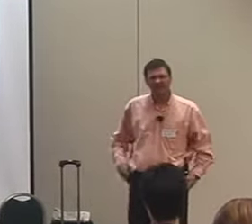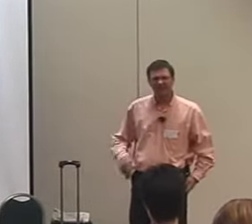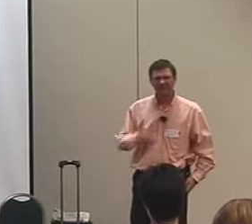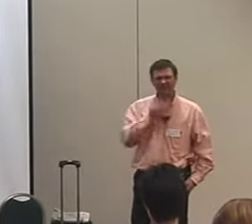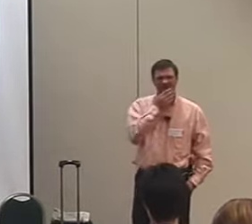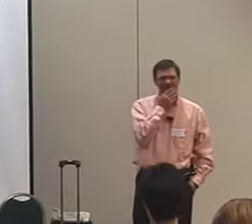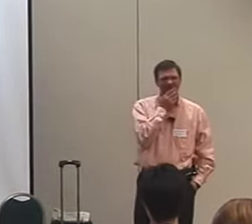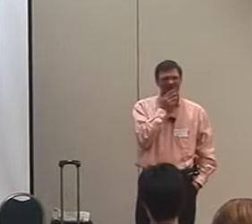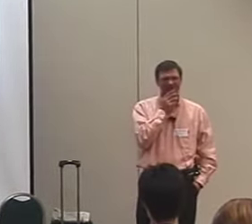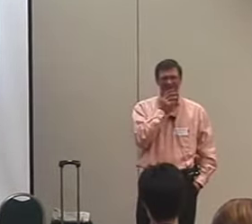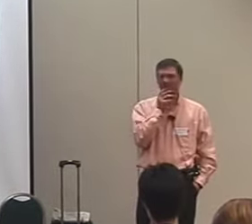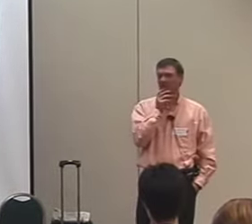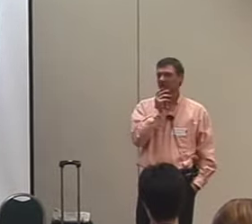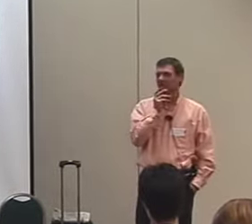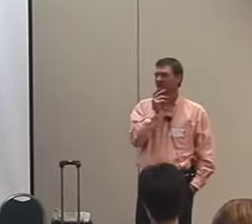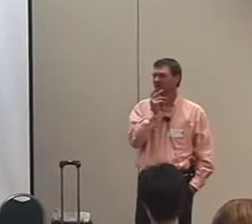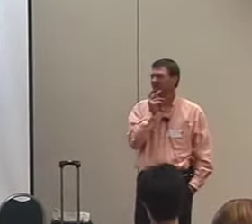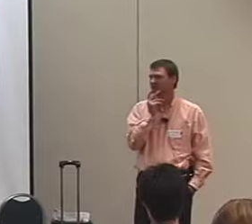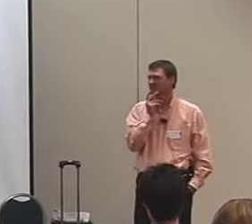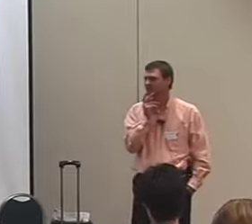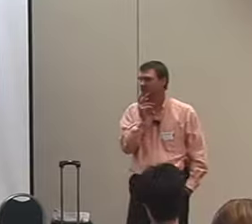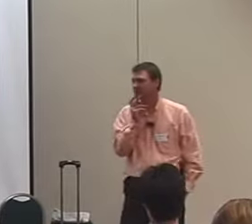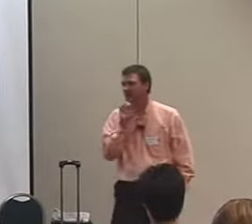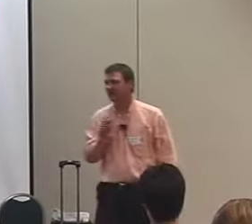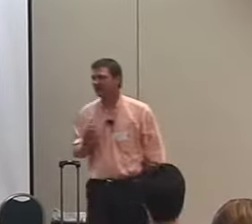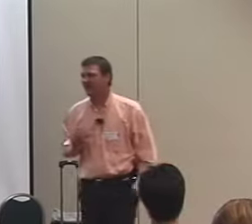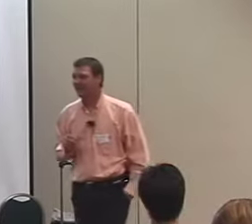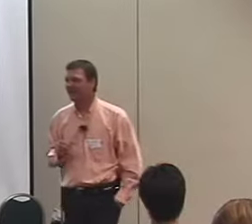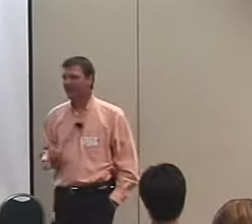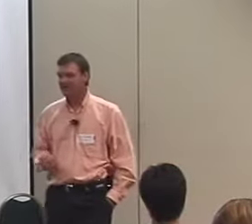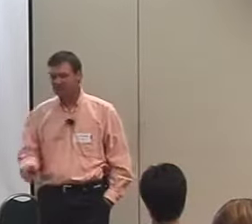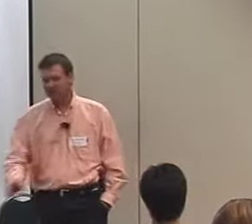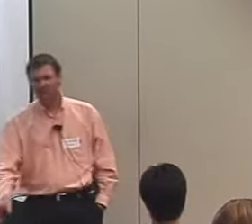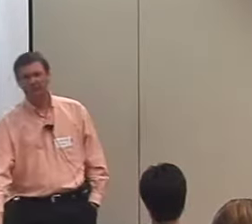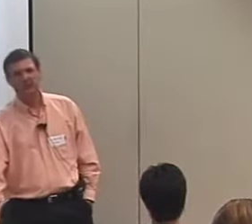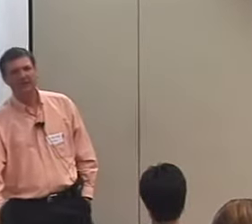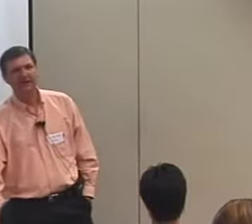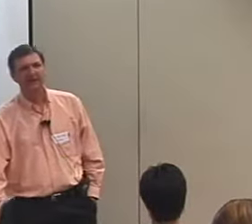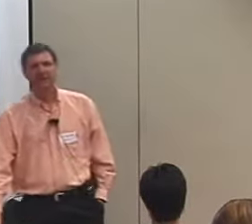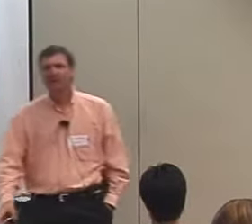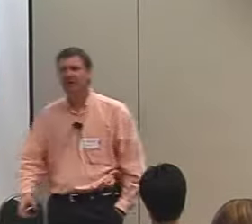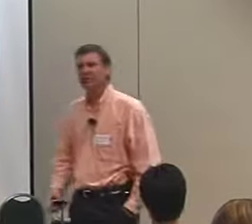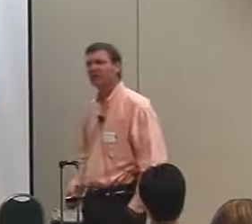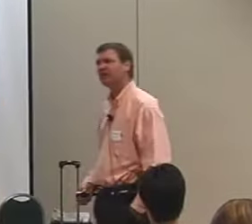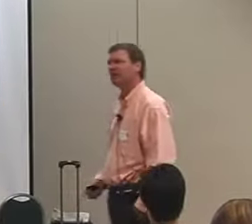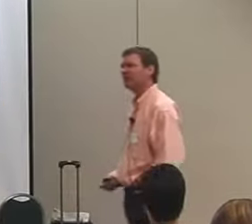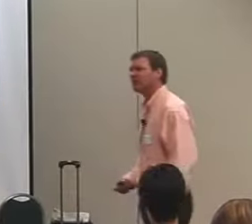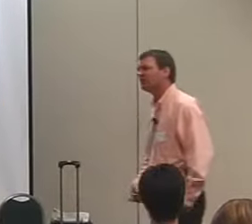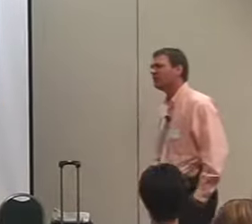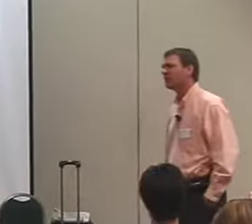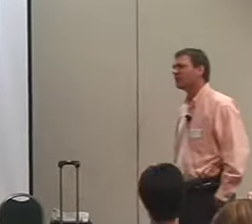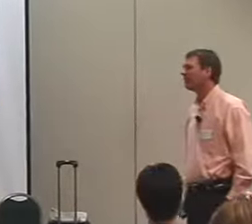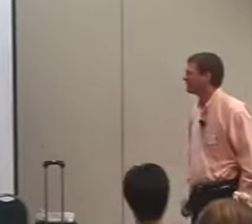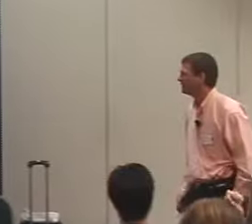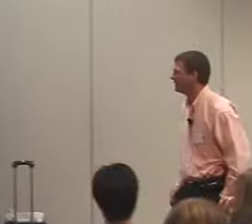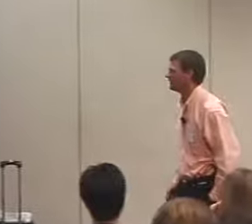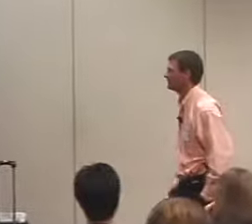So then we start thinking, that's weird. And then generally speaking, people will come up with one of